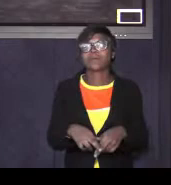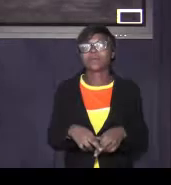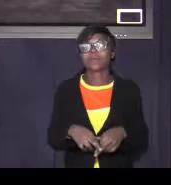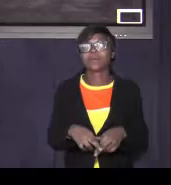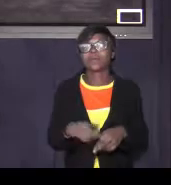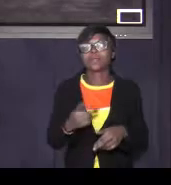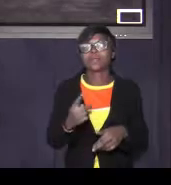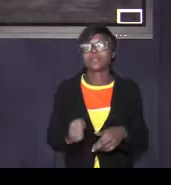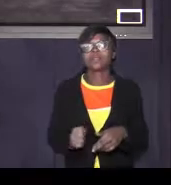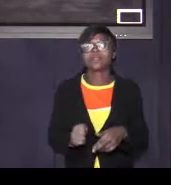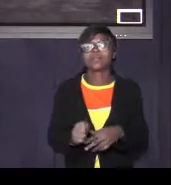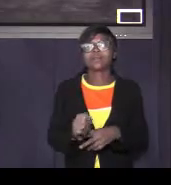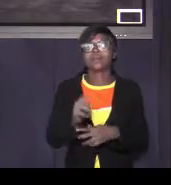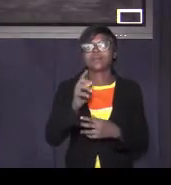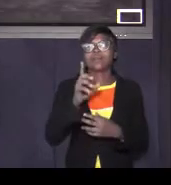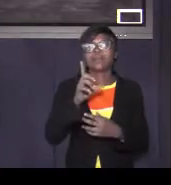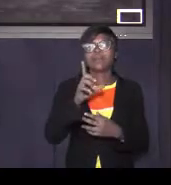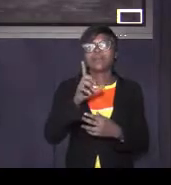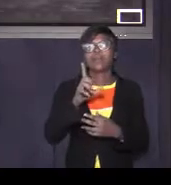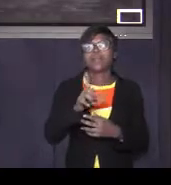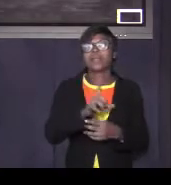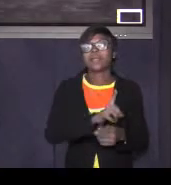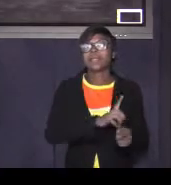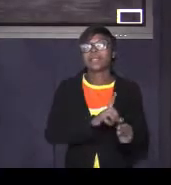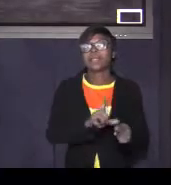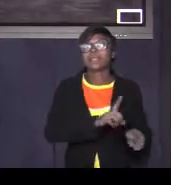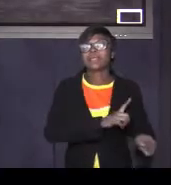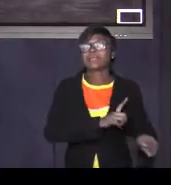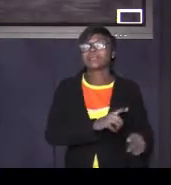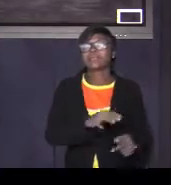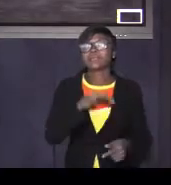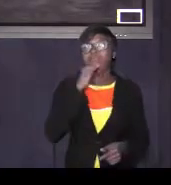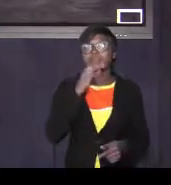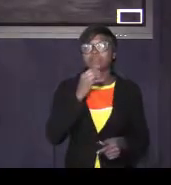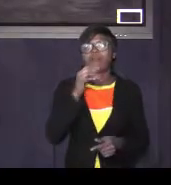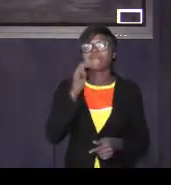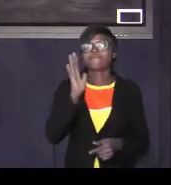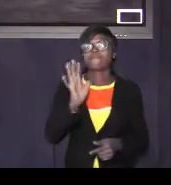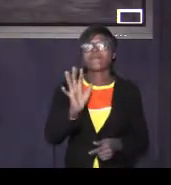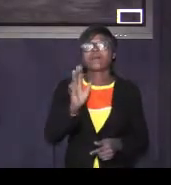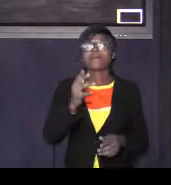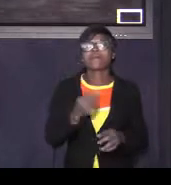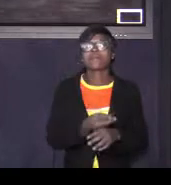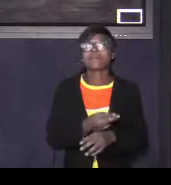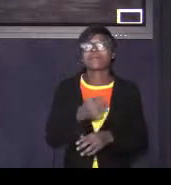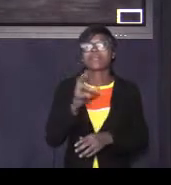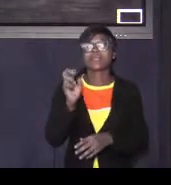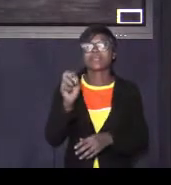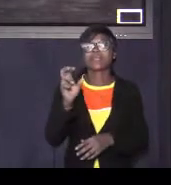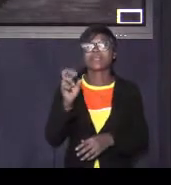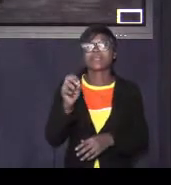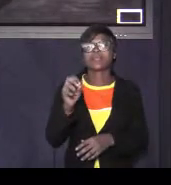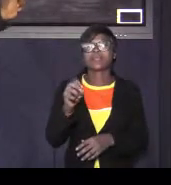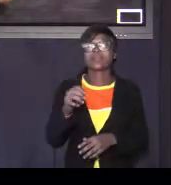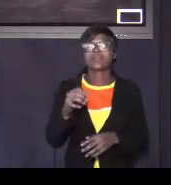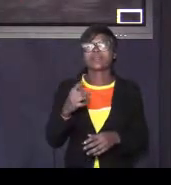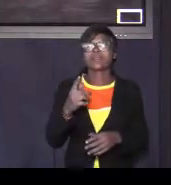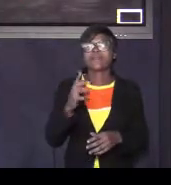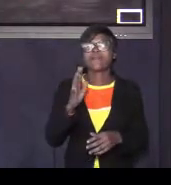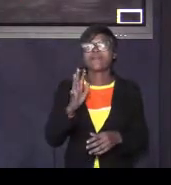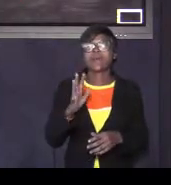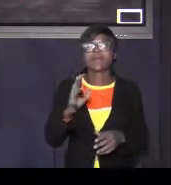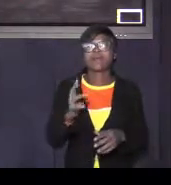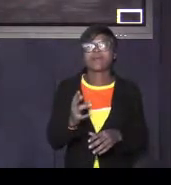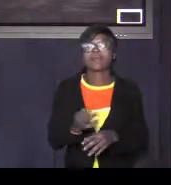And the length is 5 centimeters by 30 centimeters. That is 5 times 30. Now 5 times 3 is 15.